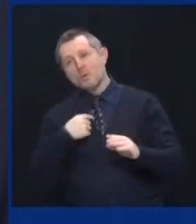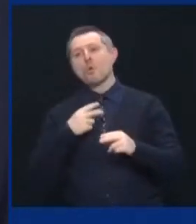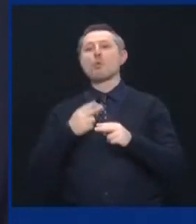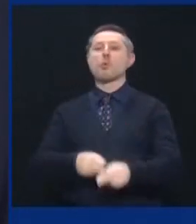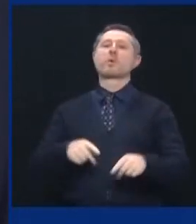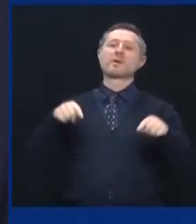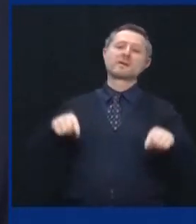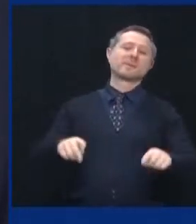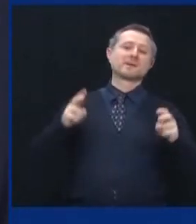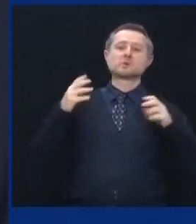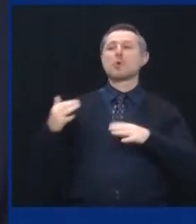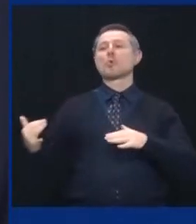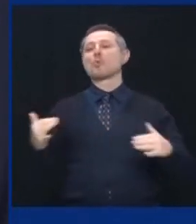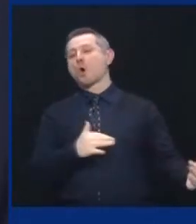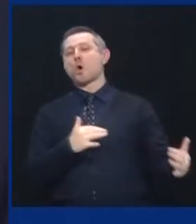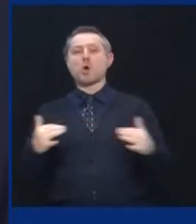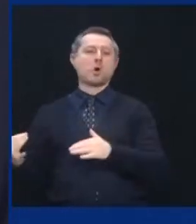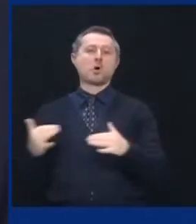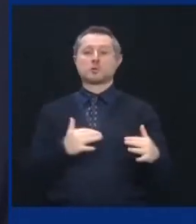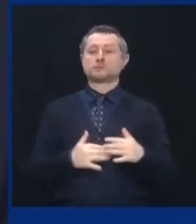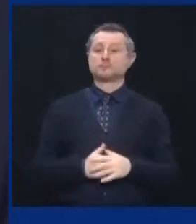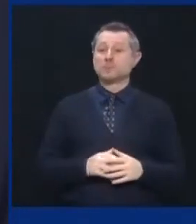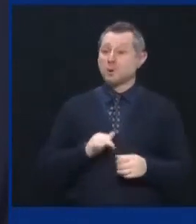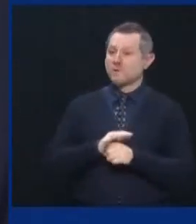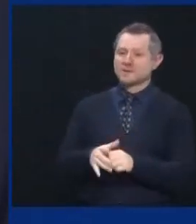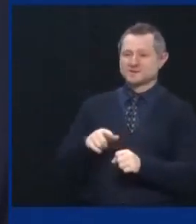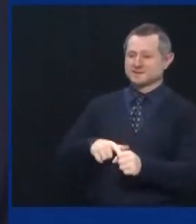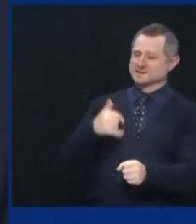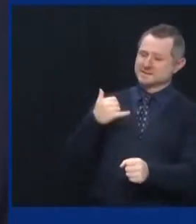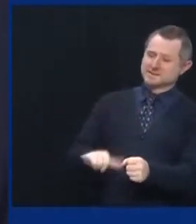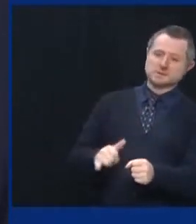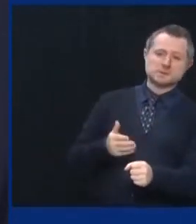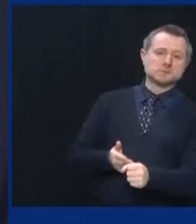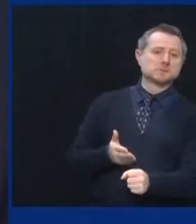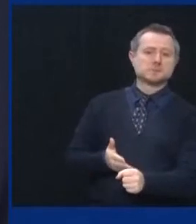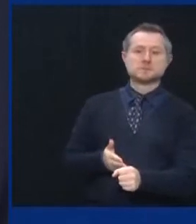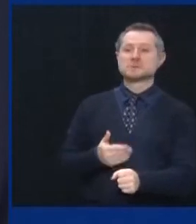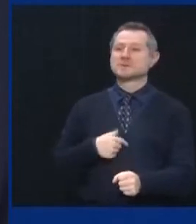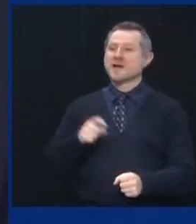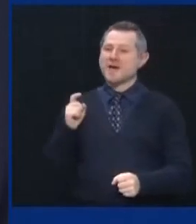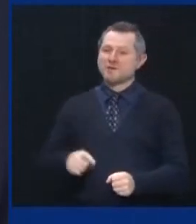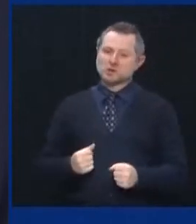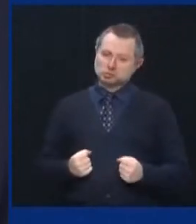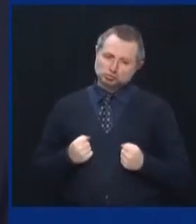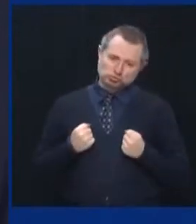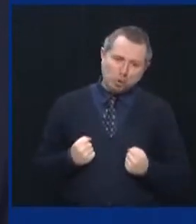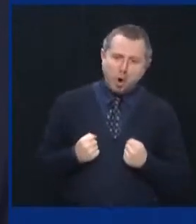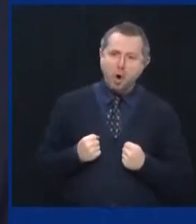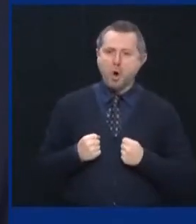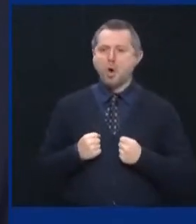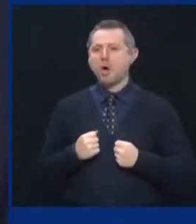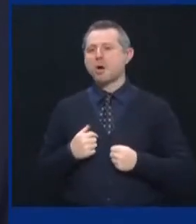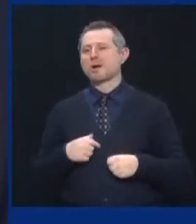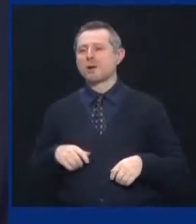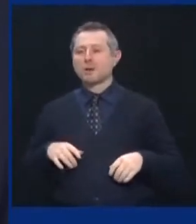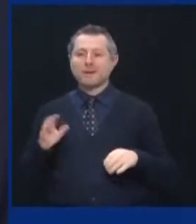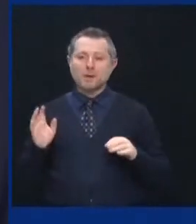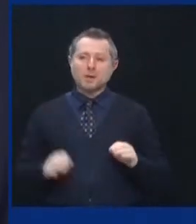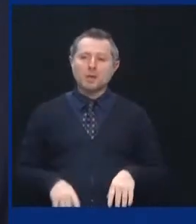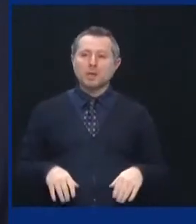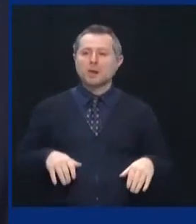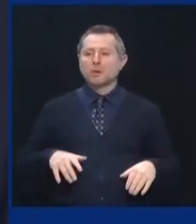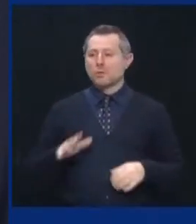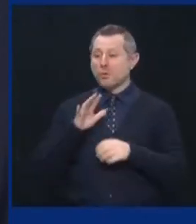you can't get fatigued before the enemy gets fatigued. Otherwise, you lose the war. That's how it